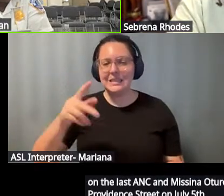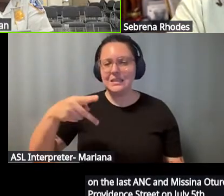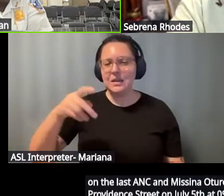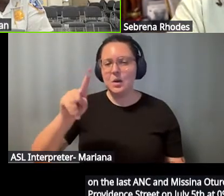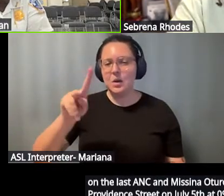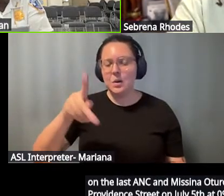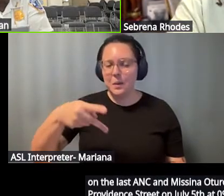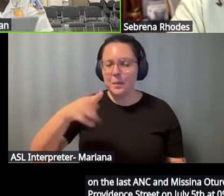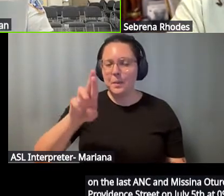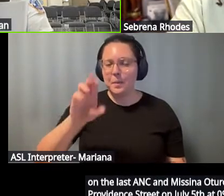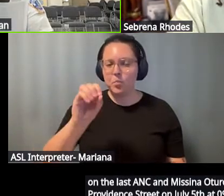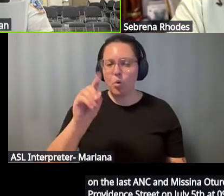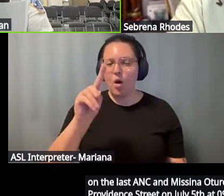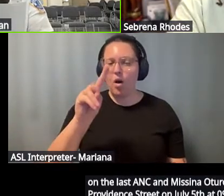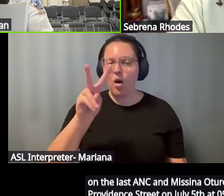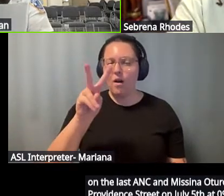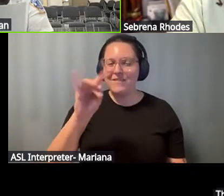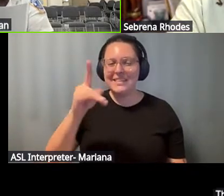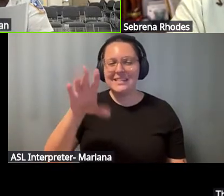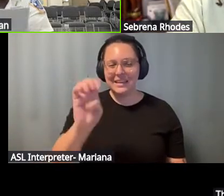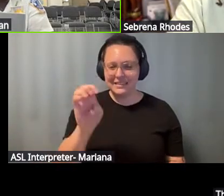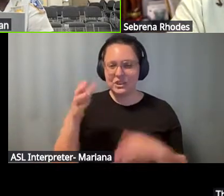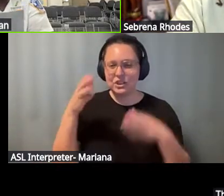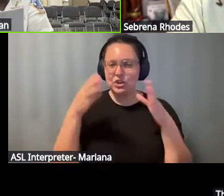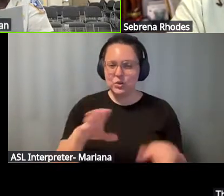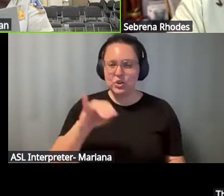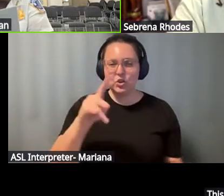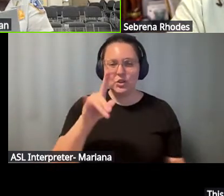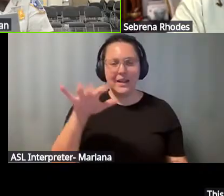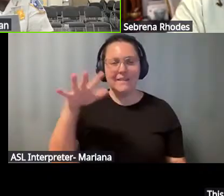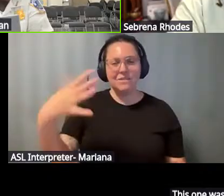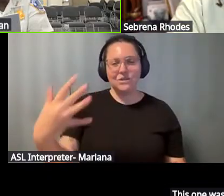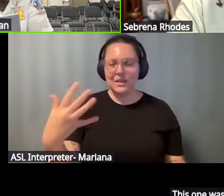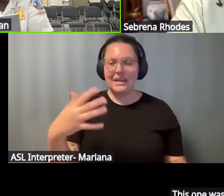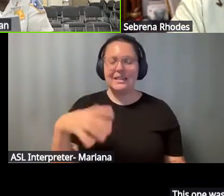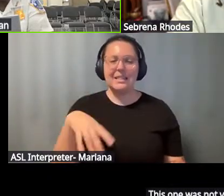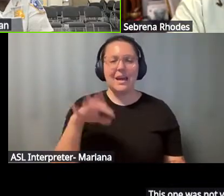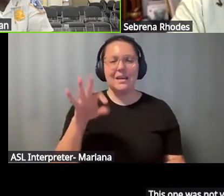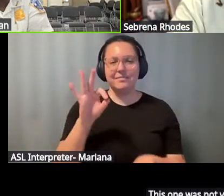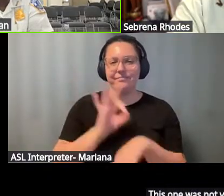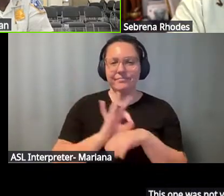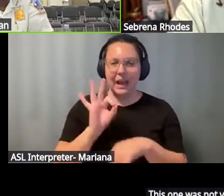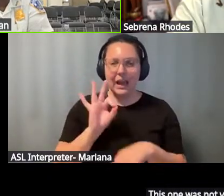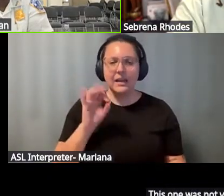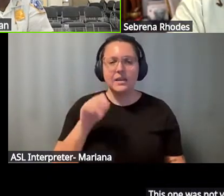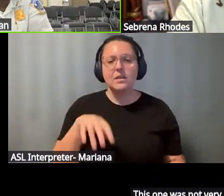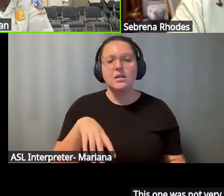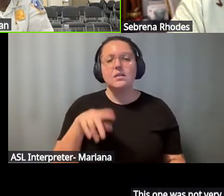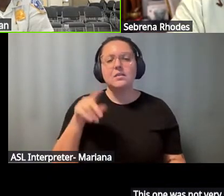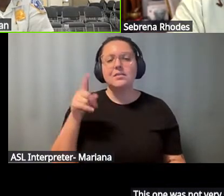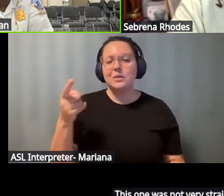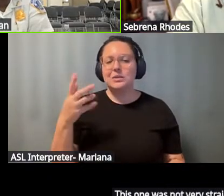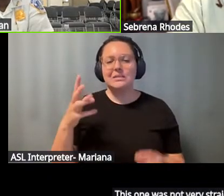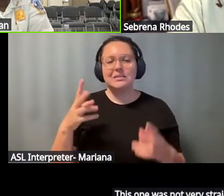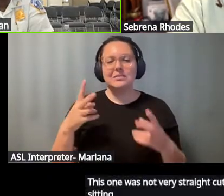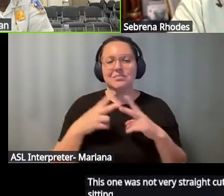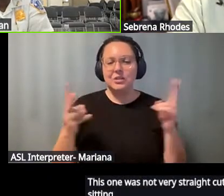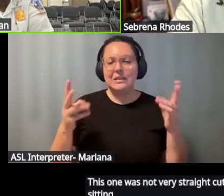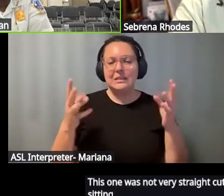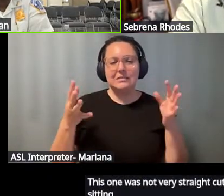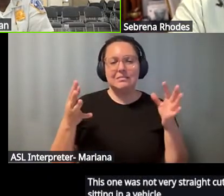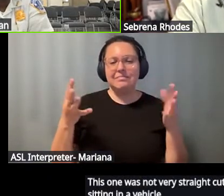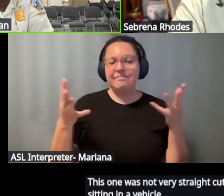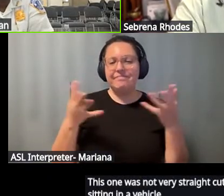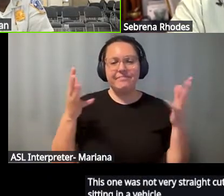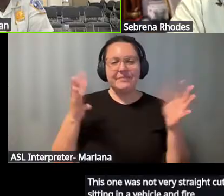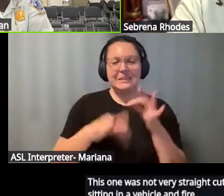hours. This one was not very straight cut and dry. V1 claimed that she was just sitting in a vehicle and fireworks